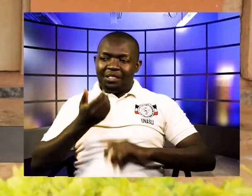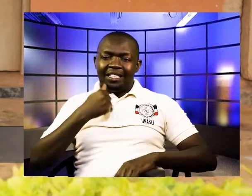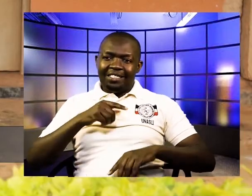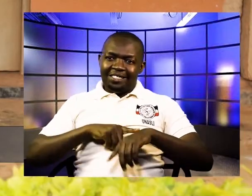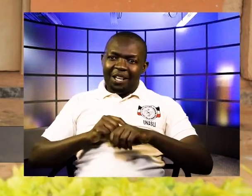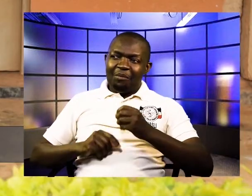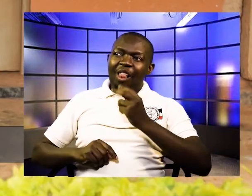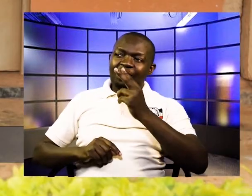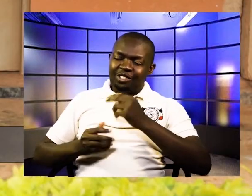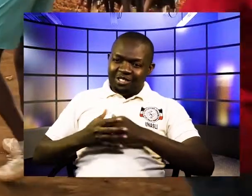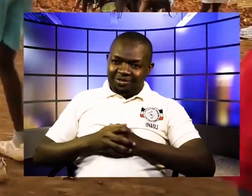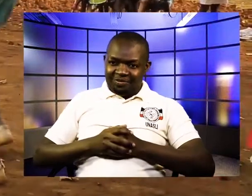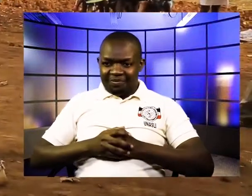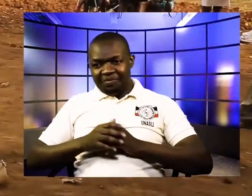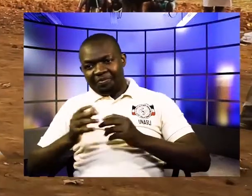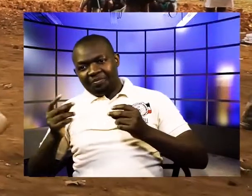kati